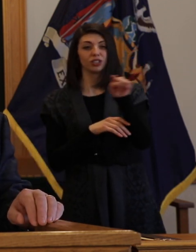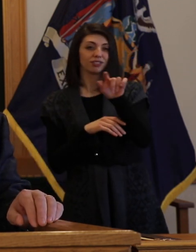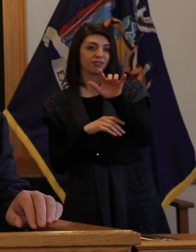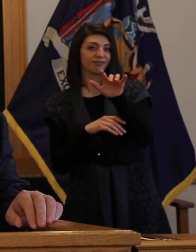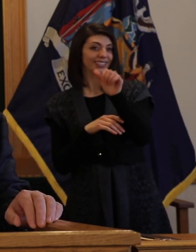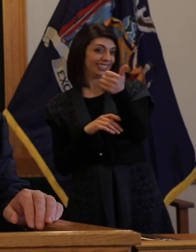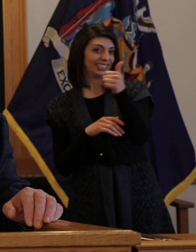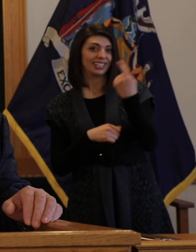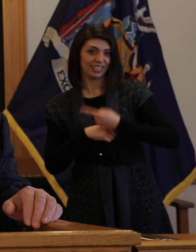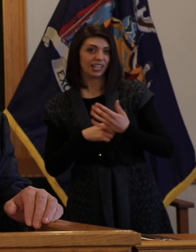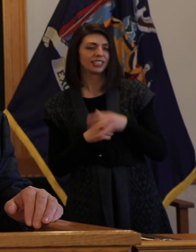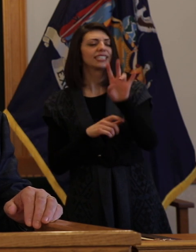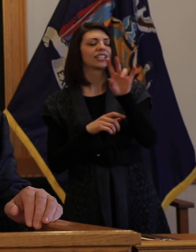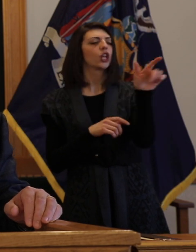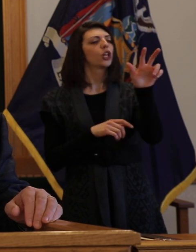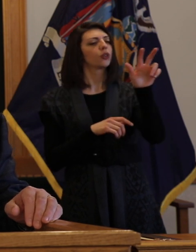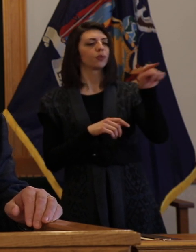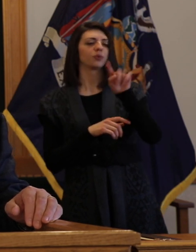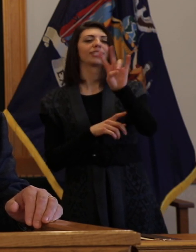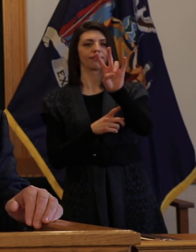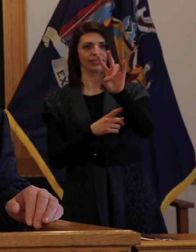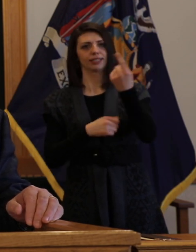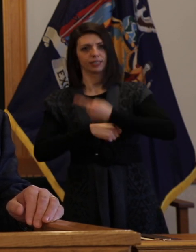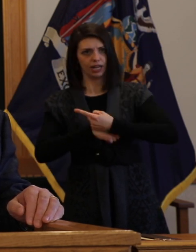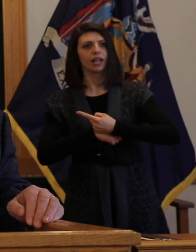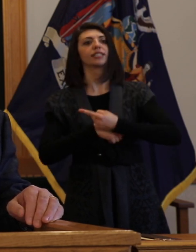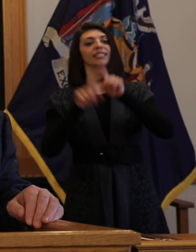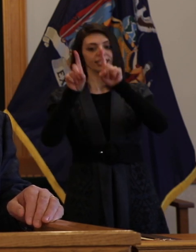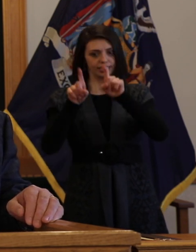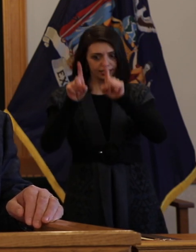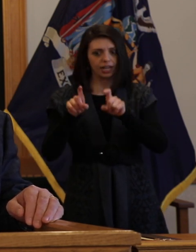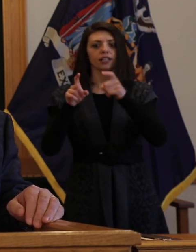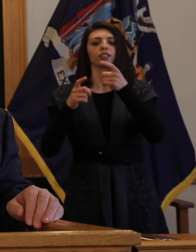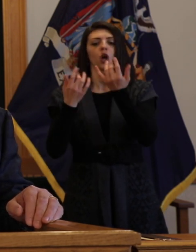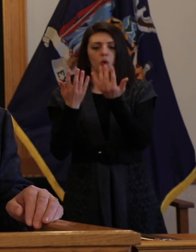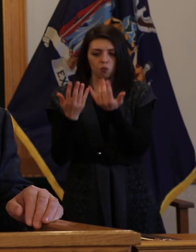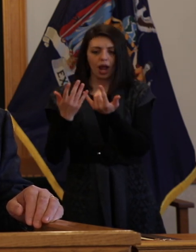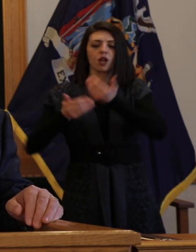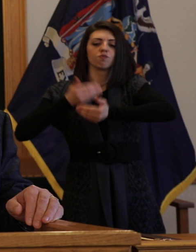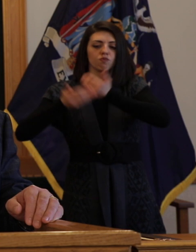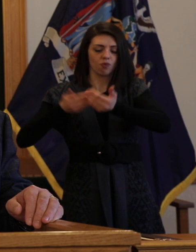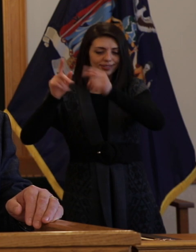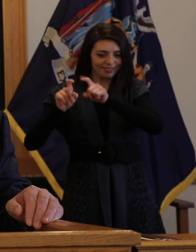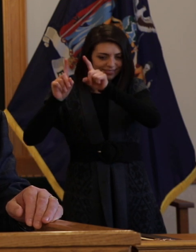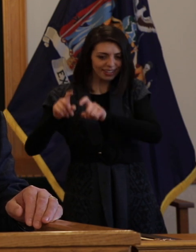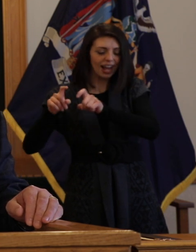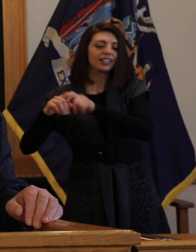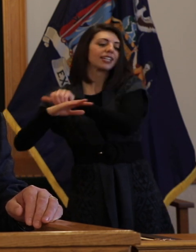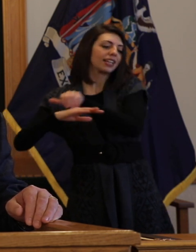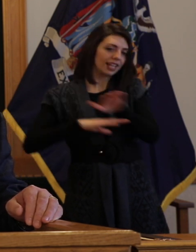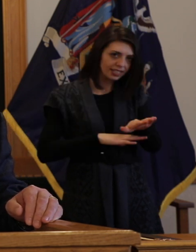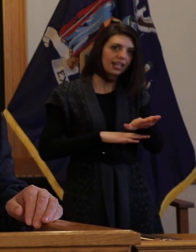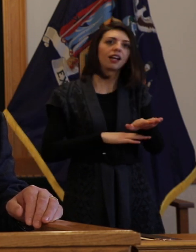that they're doing at the lab and the processing. As soon as we get results, we release them back to the county. The county does the same